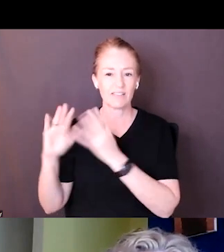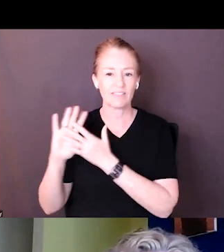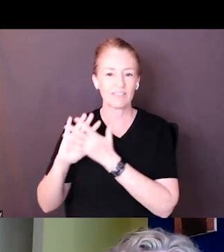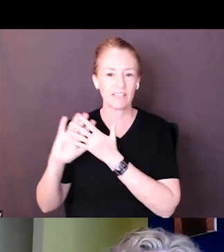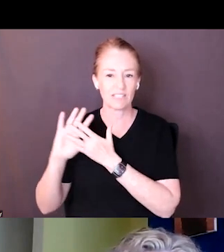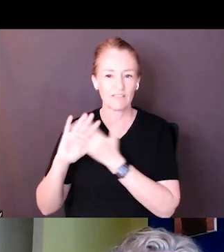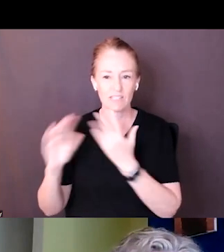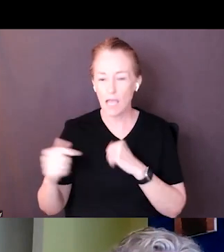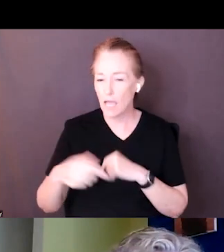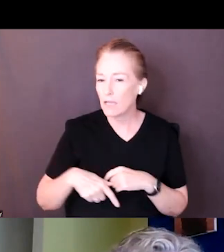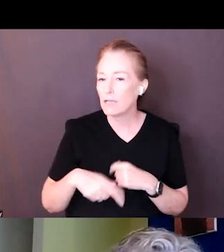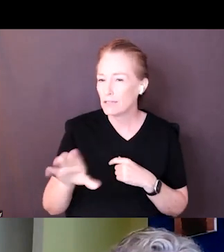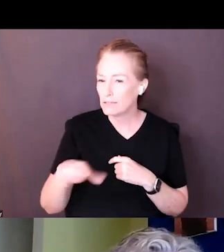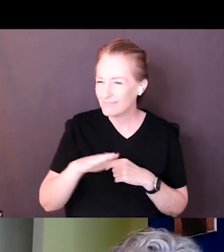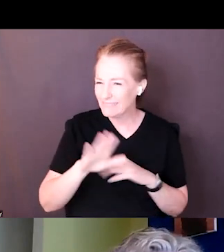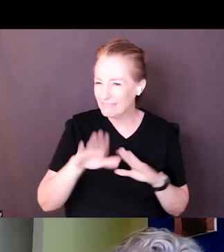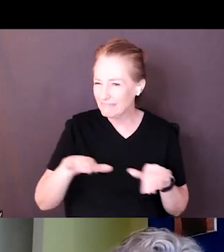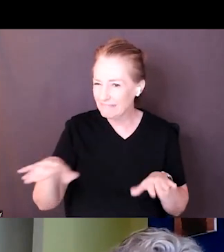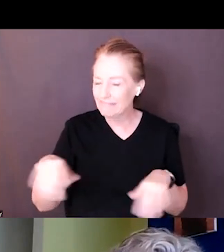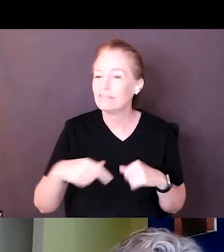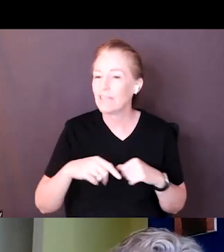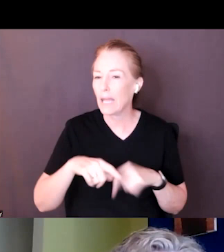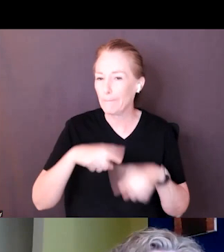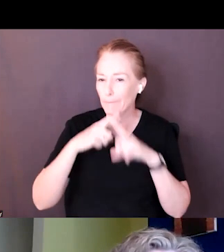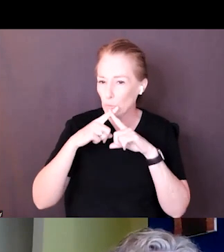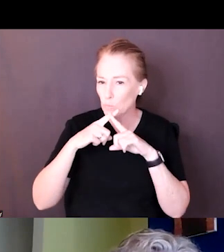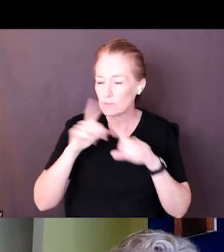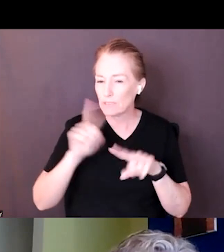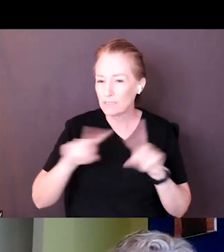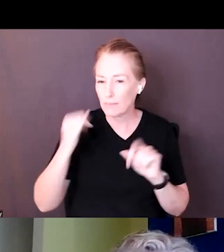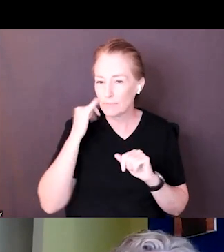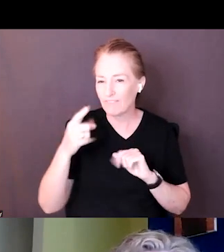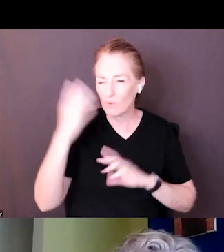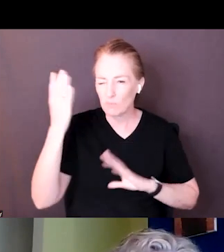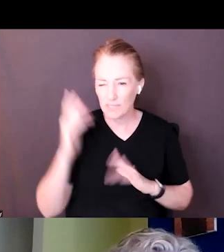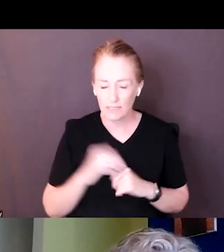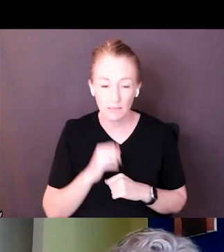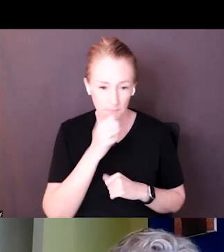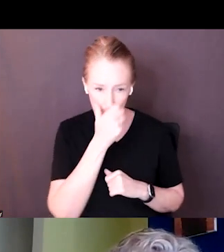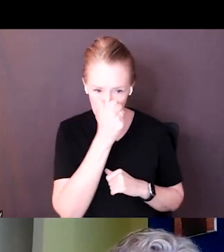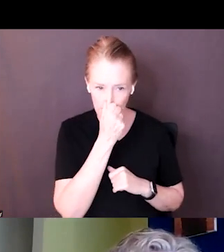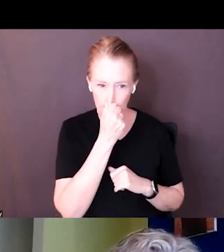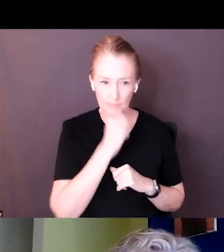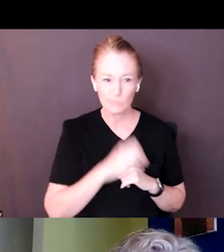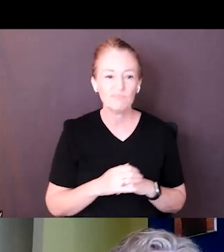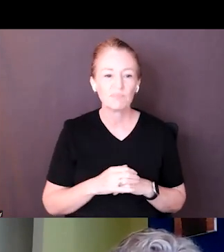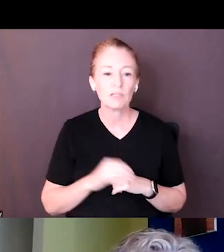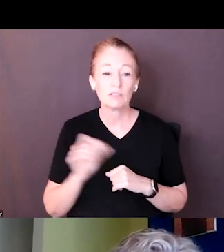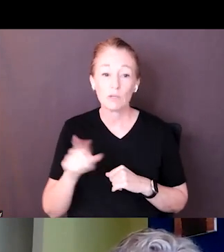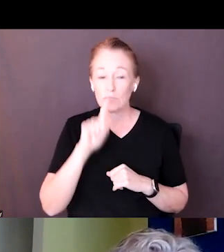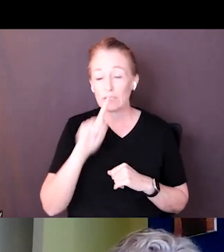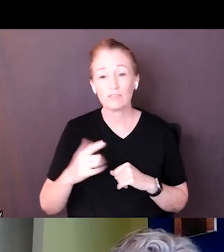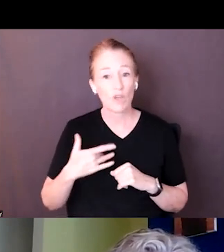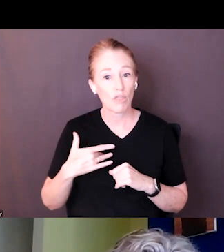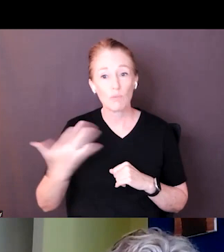on mute, though, unless you're presenting. And so just really thrilled that this can all be